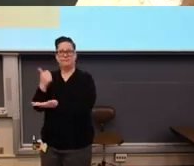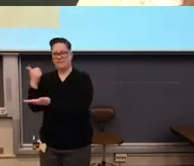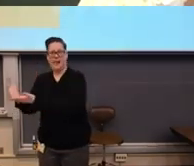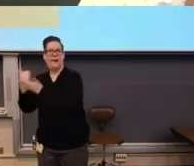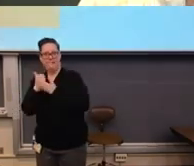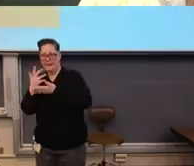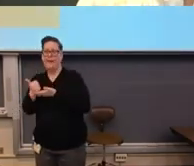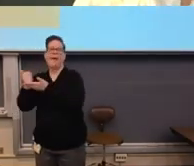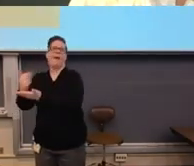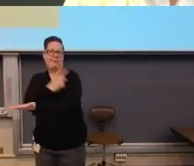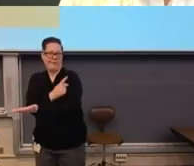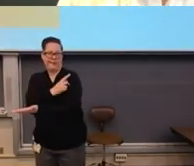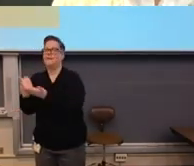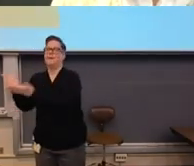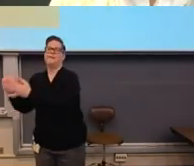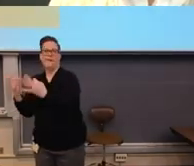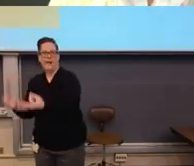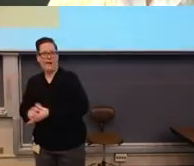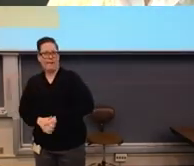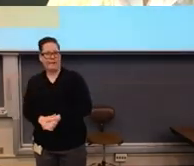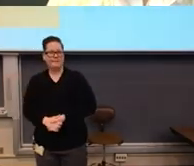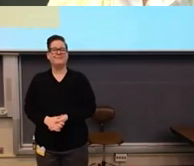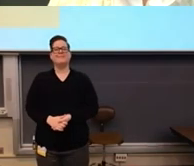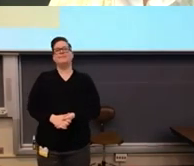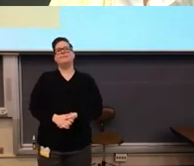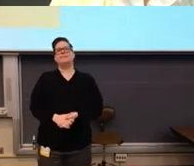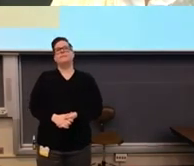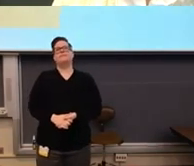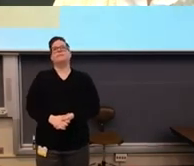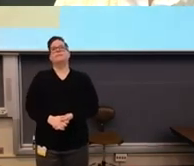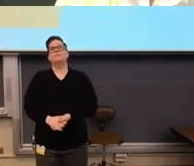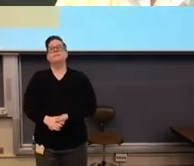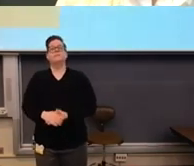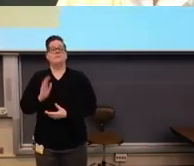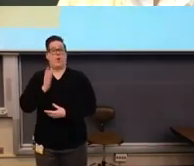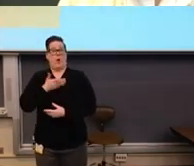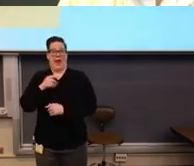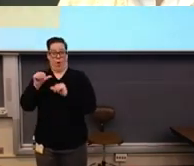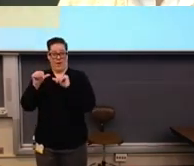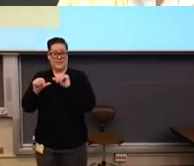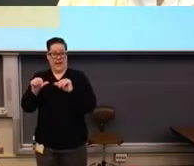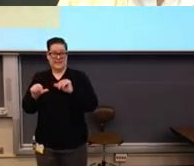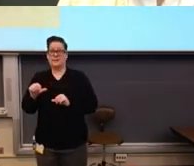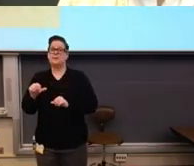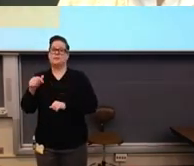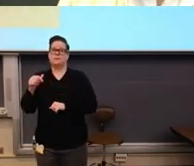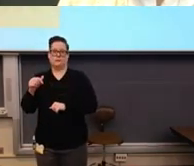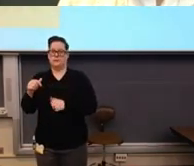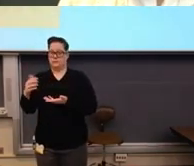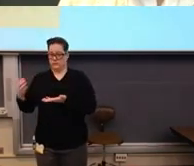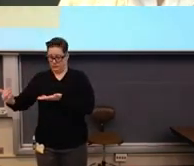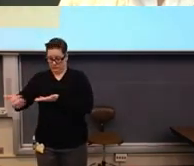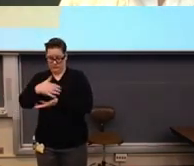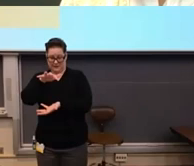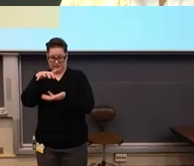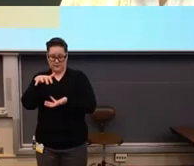family. So we can send, in our assessment, we're sending a lot of information back to the primary